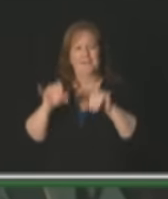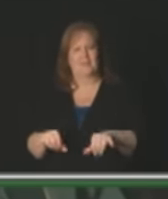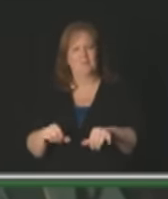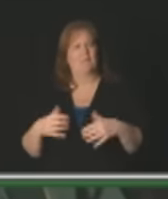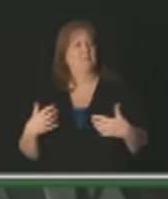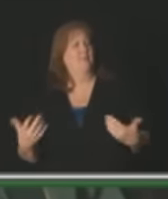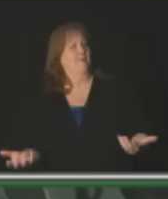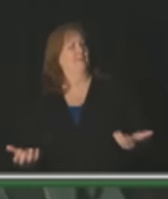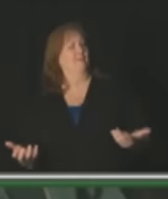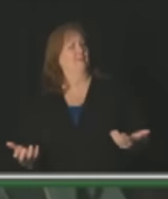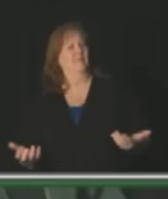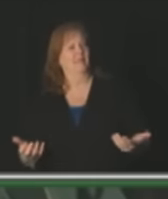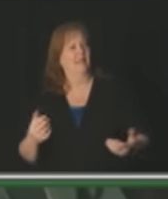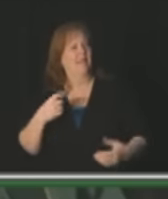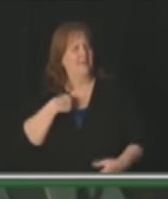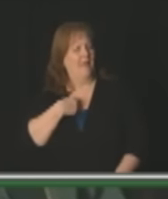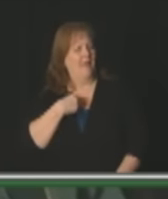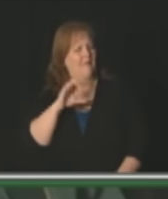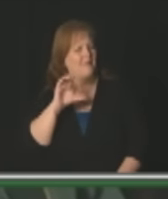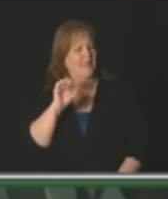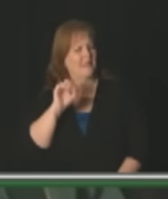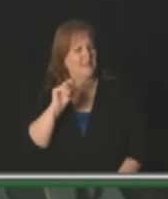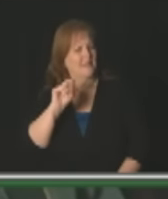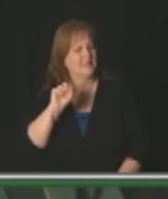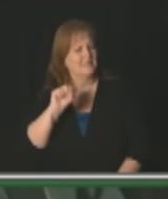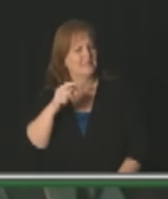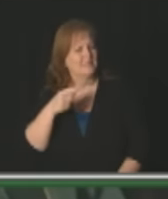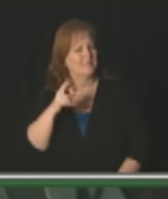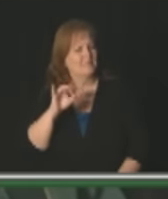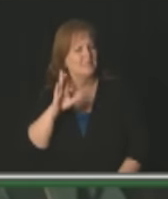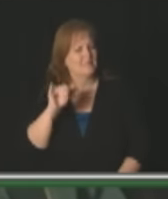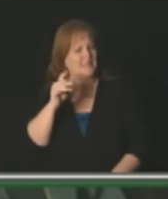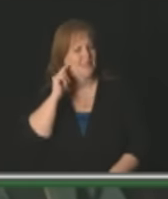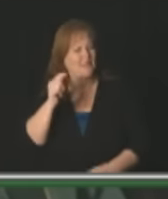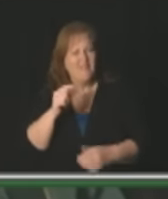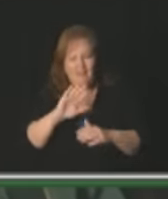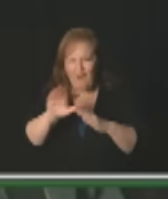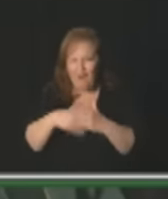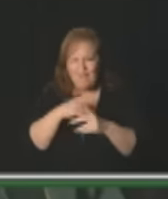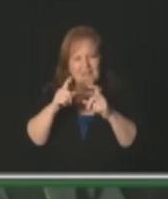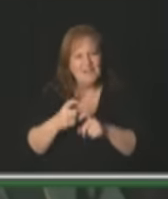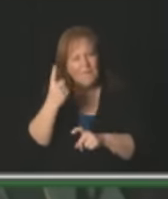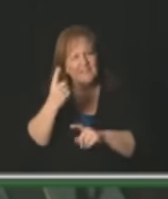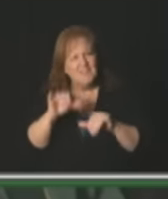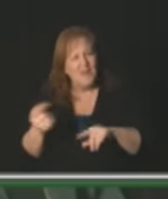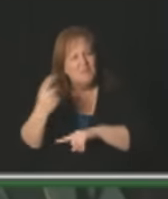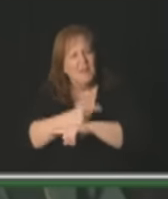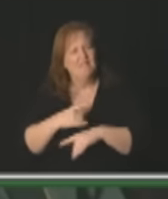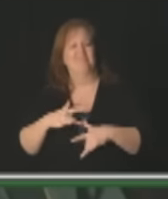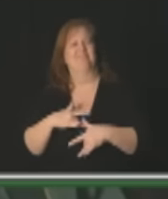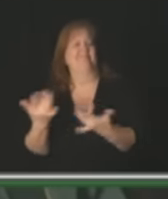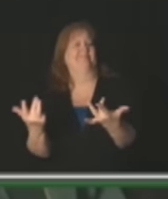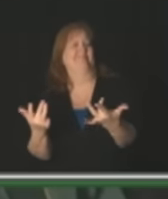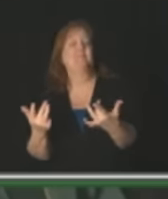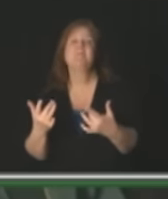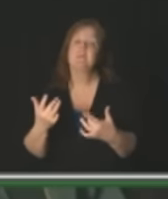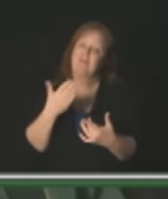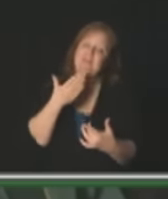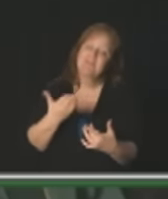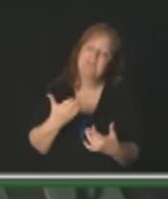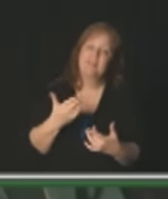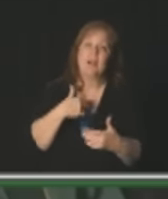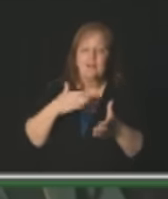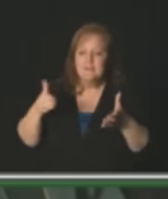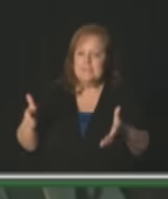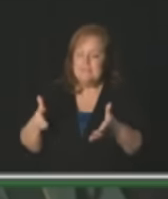I've always had a conspiracy theory about that. But it was a good thing because it got me to work and it got me to know